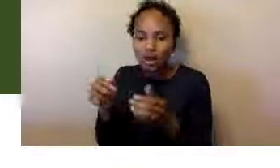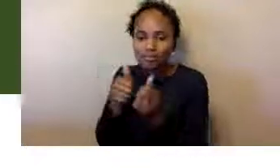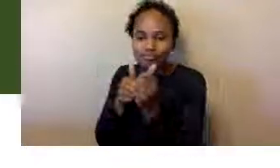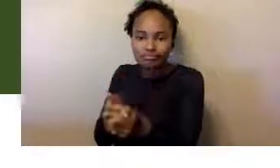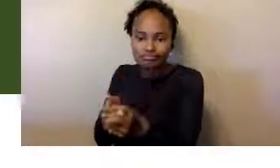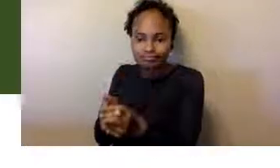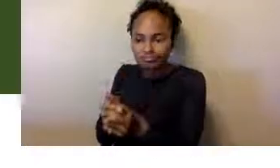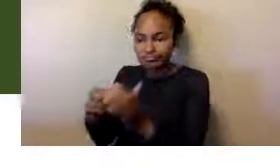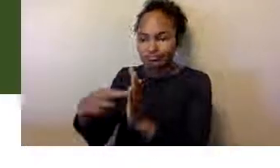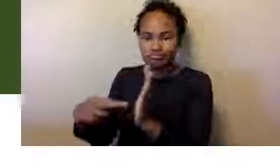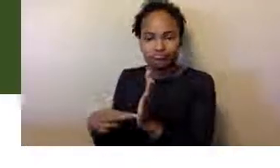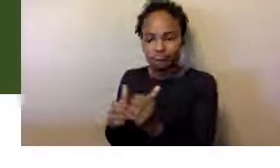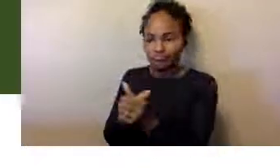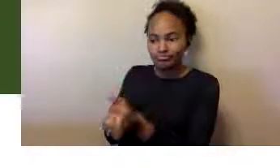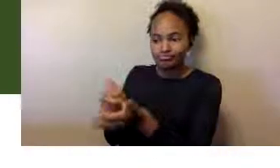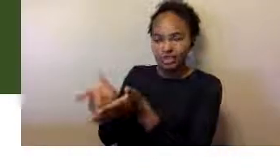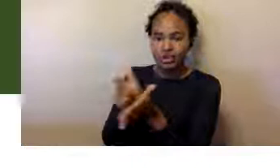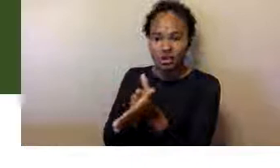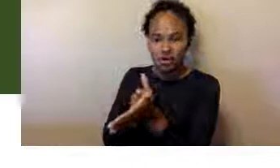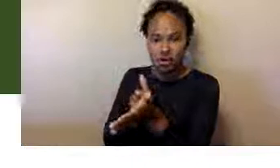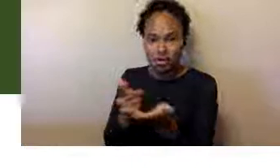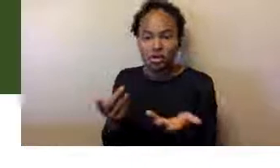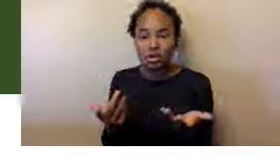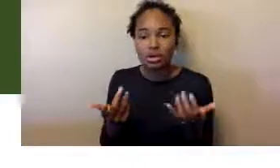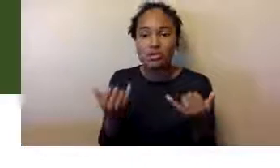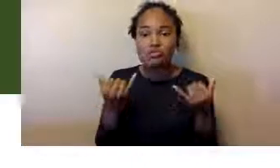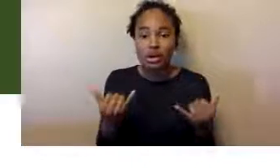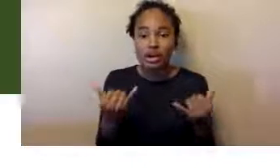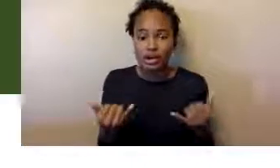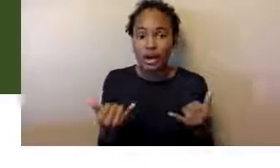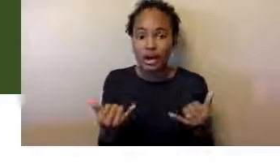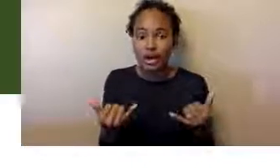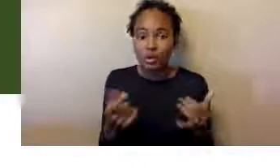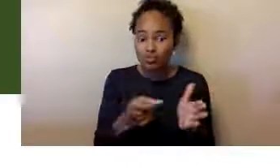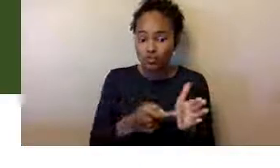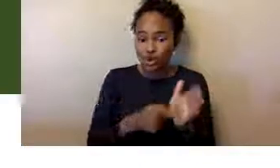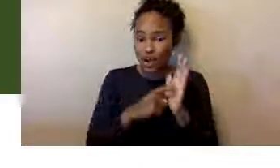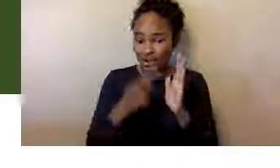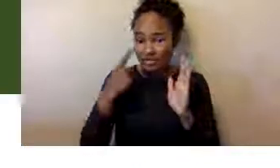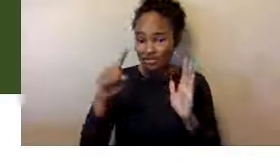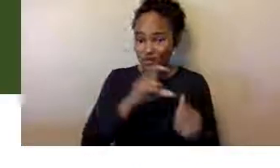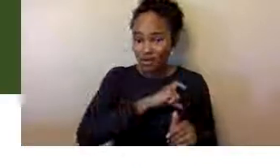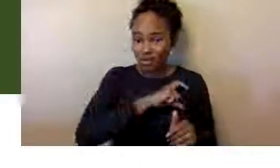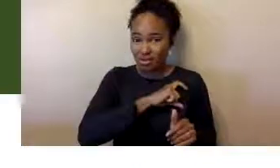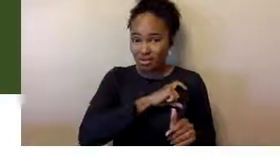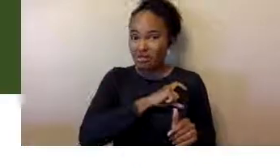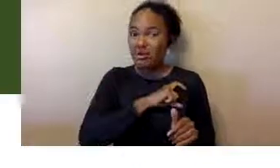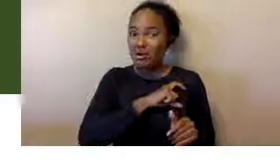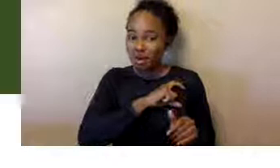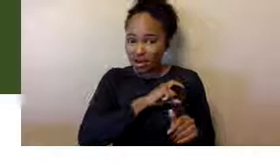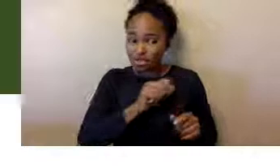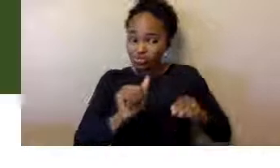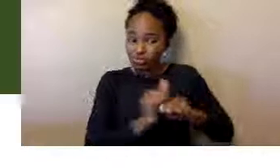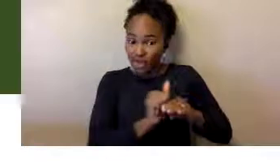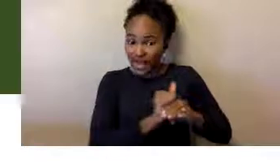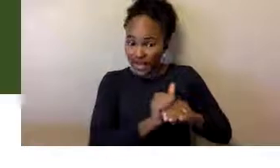So the requirement to train officers in mental health crisis could be considered a reasonable modification